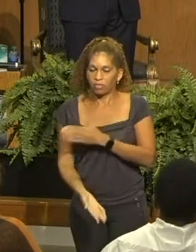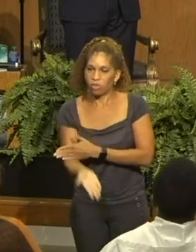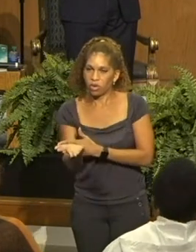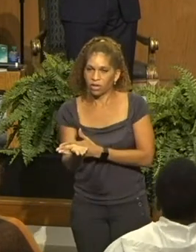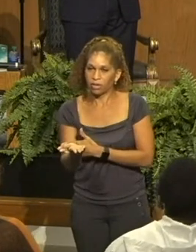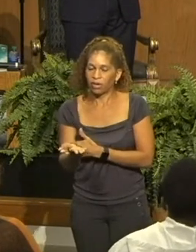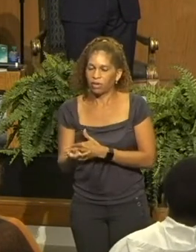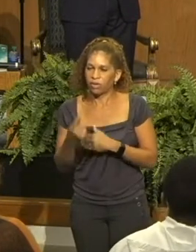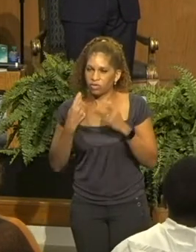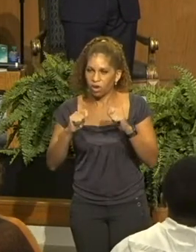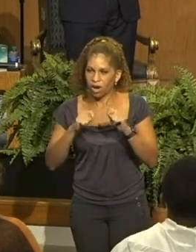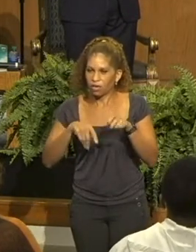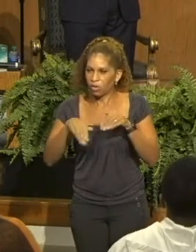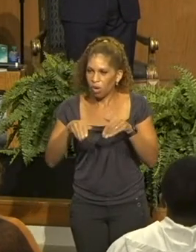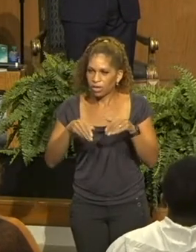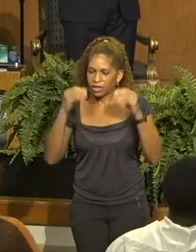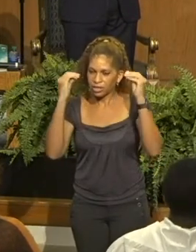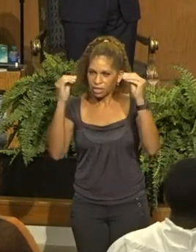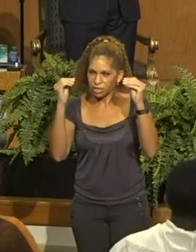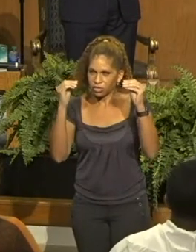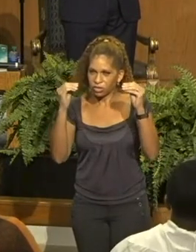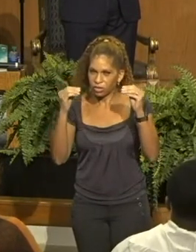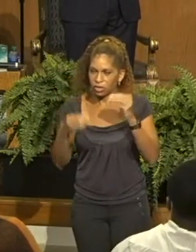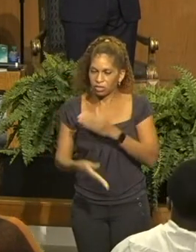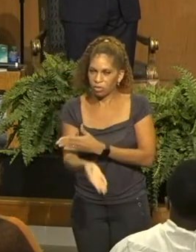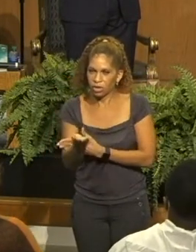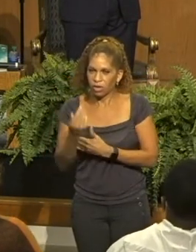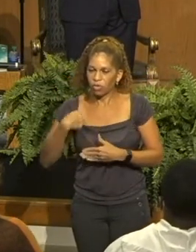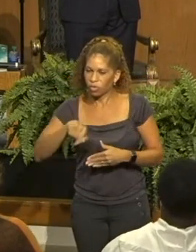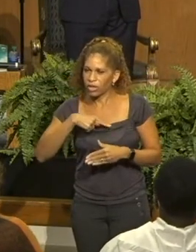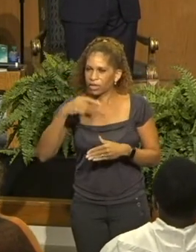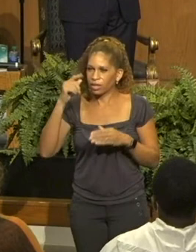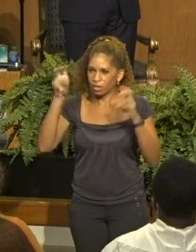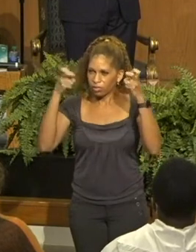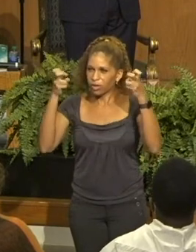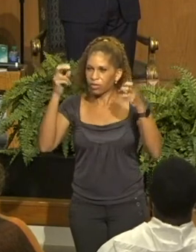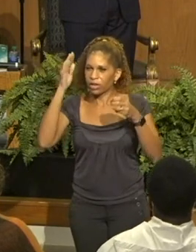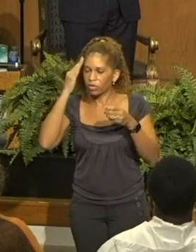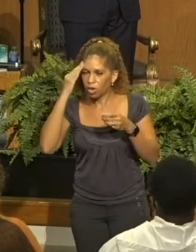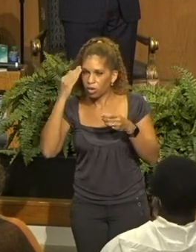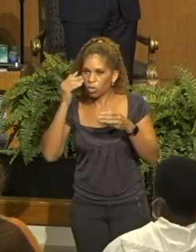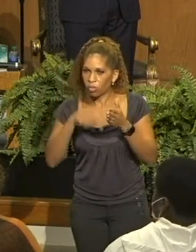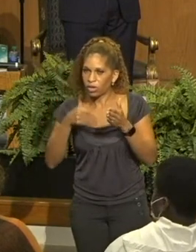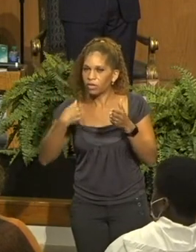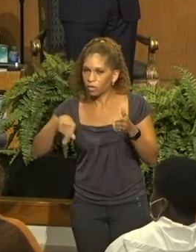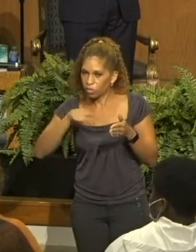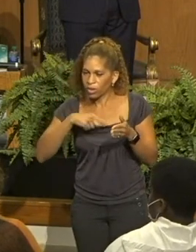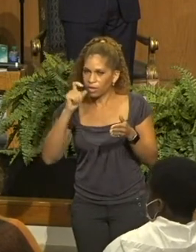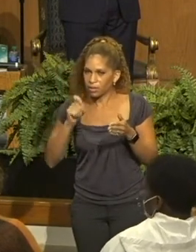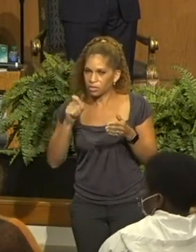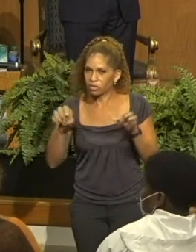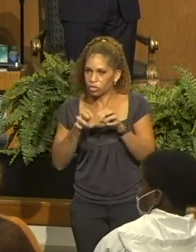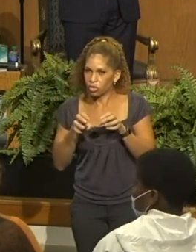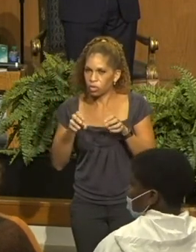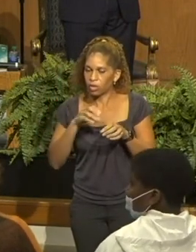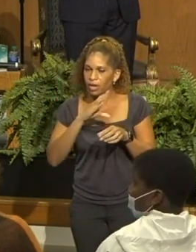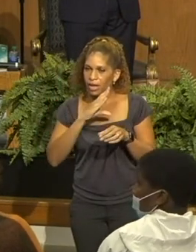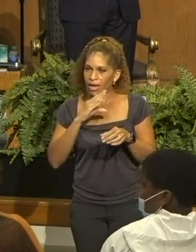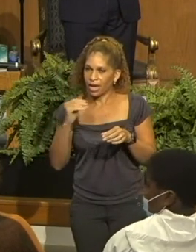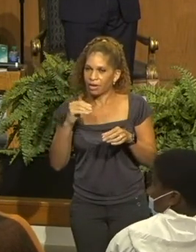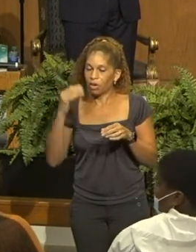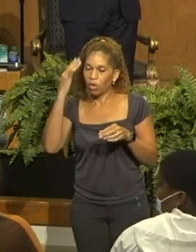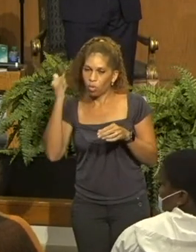a moment. We know what we must do and why we must do it